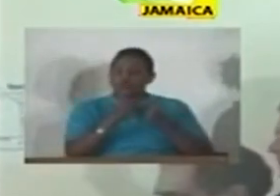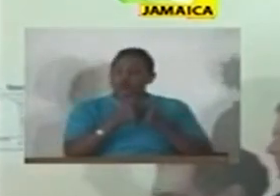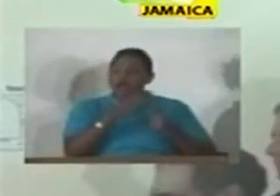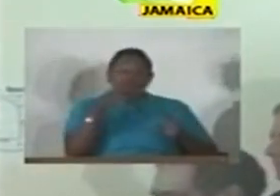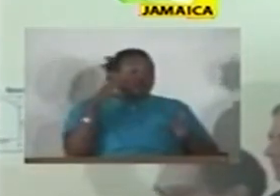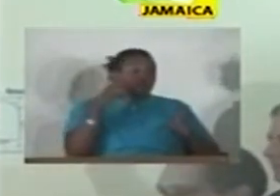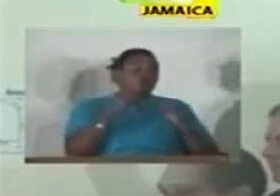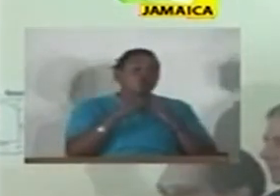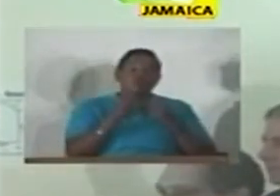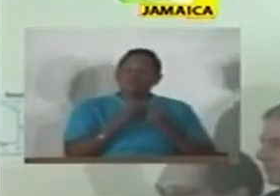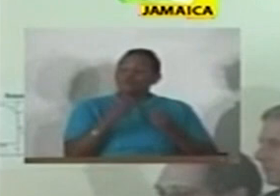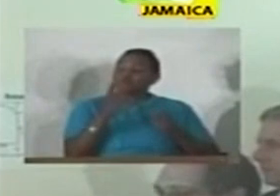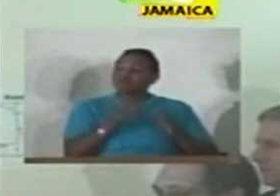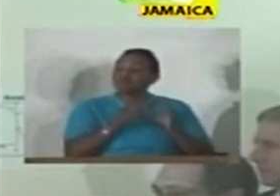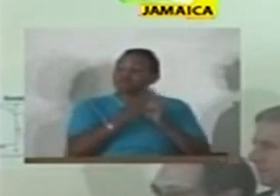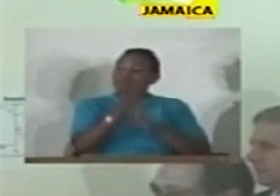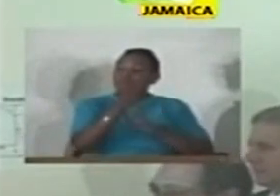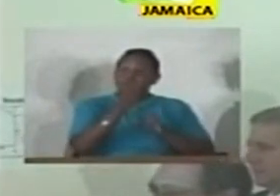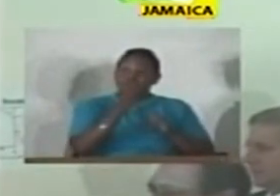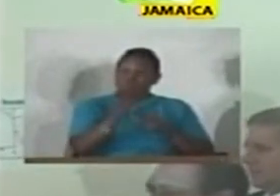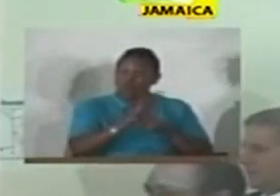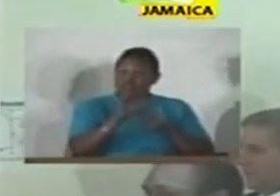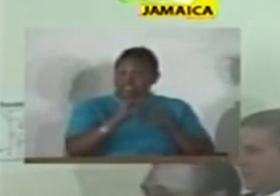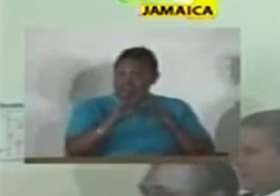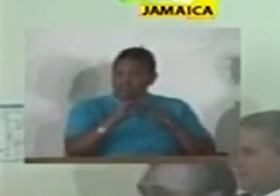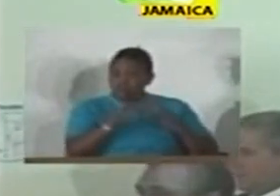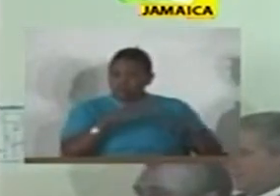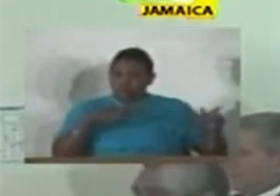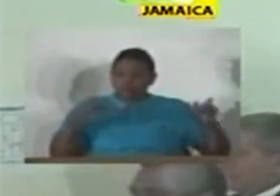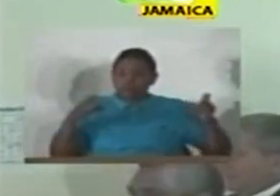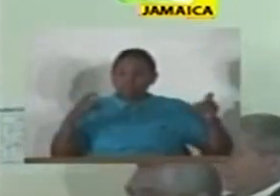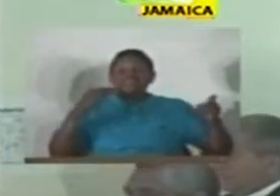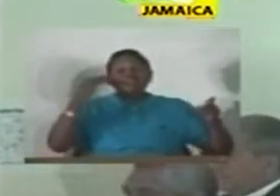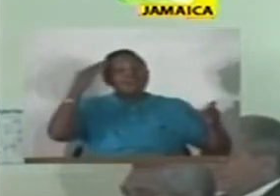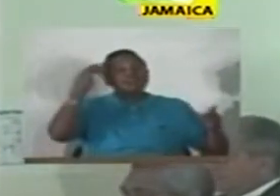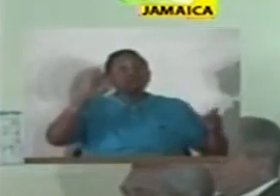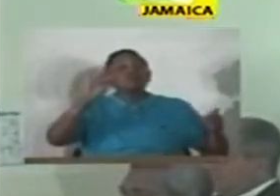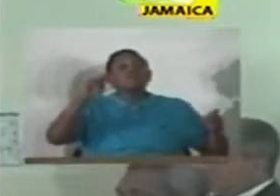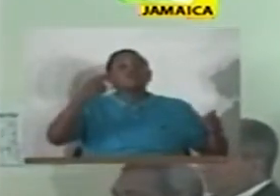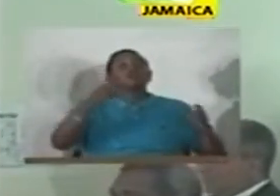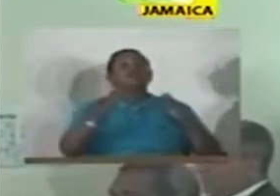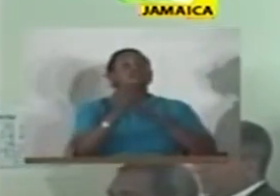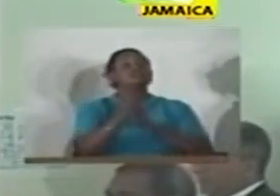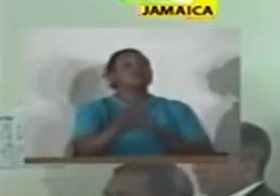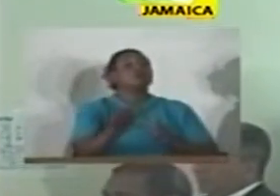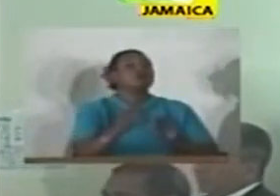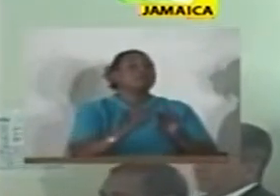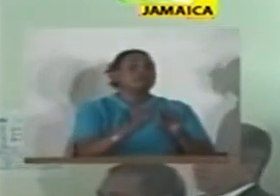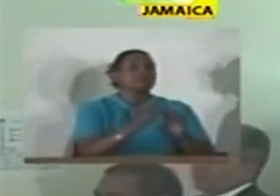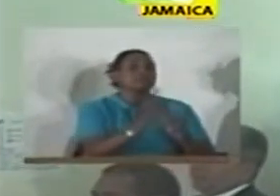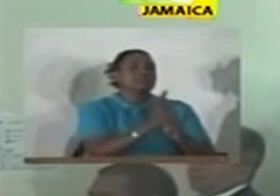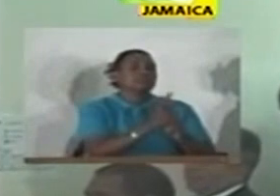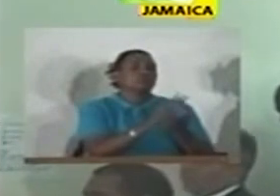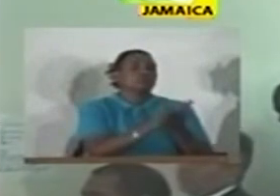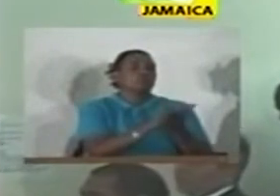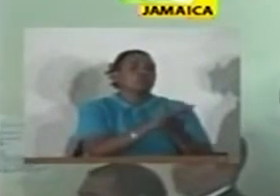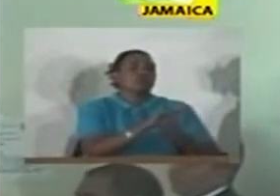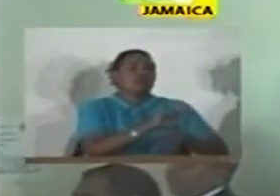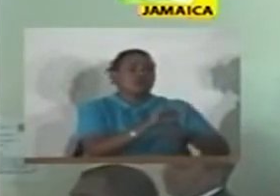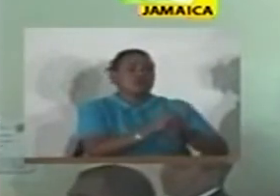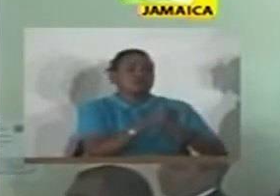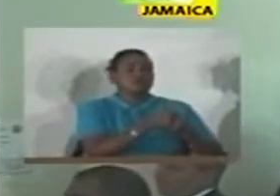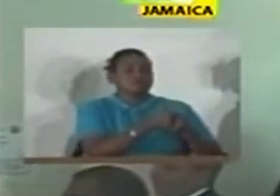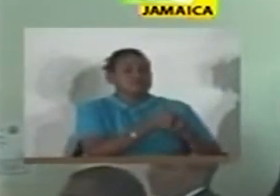Organization, and the main functions of the committee is headed by 4-H leader is to maintain the school garden and to channel